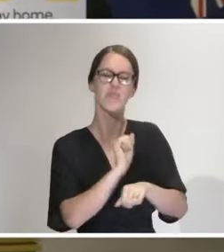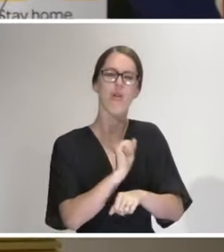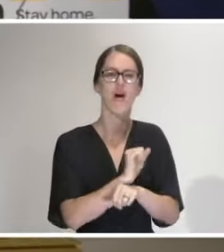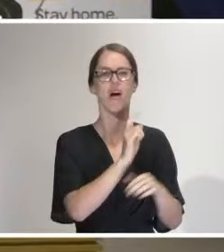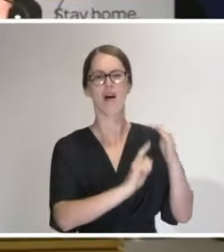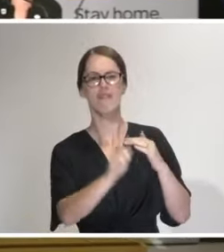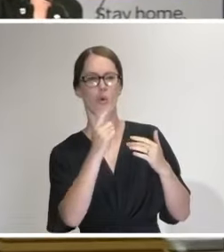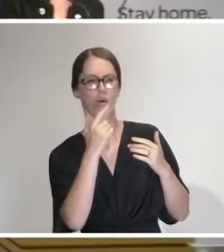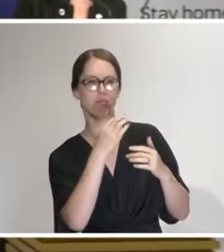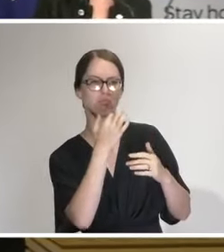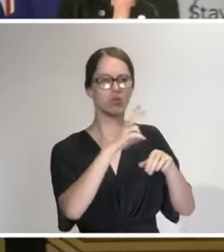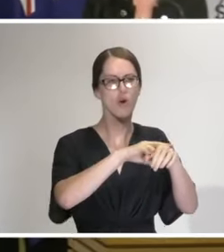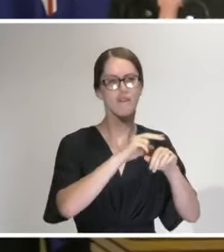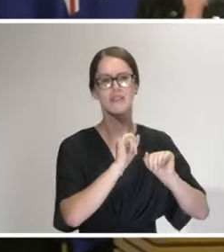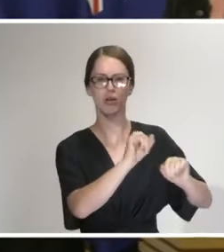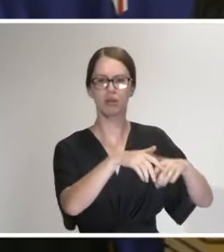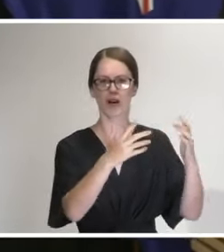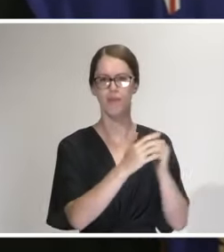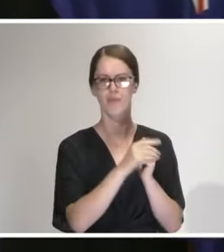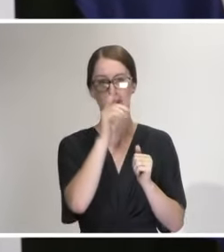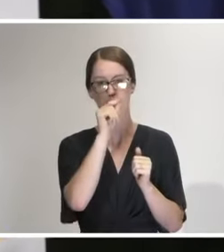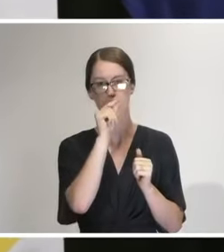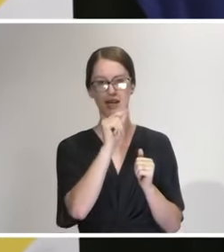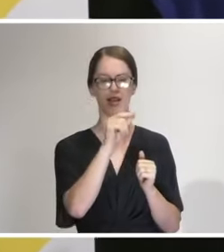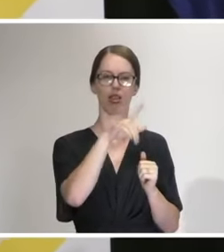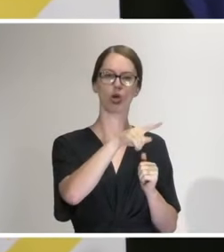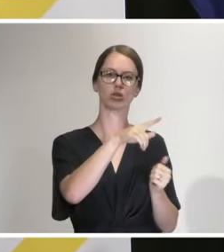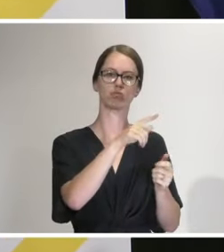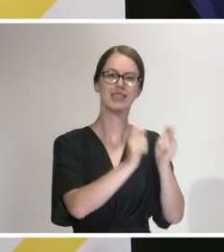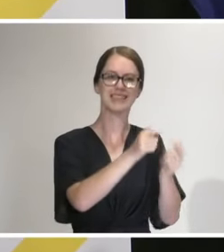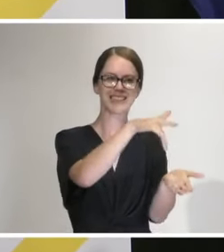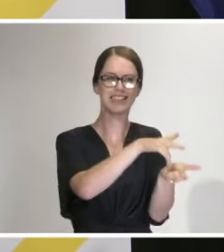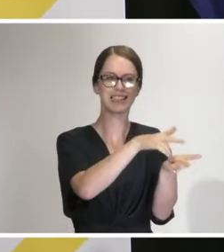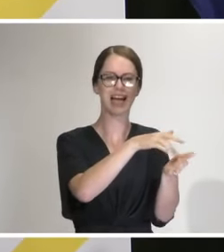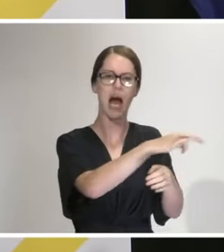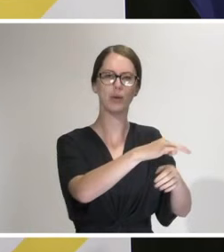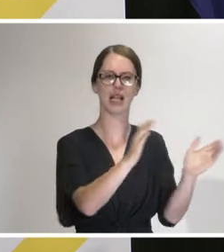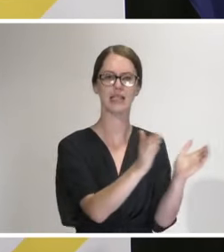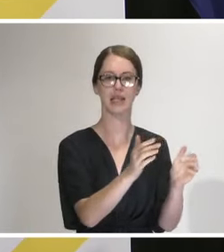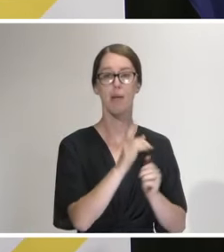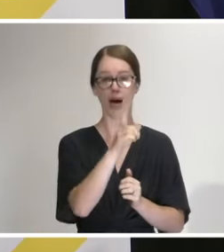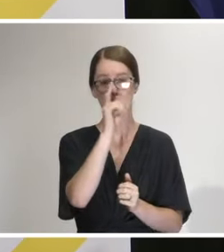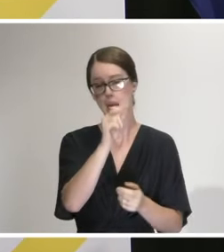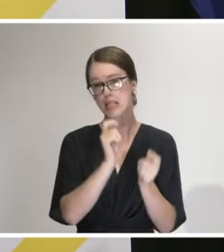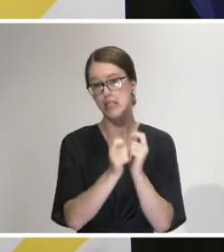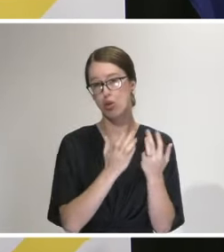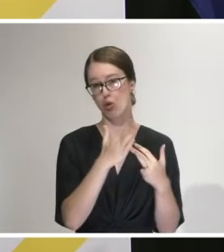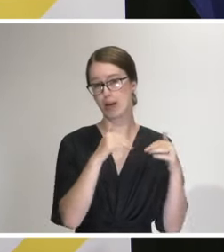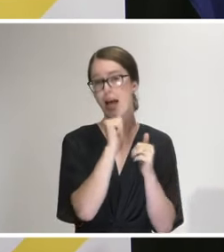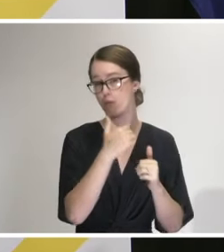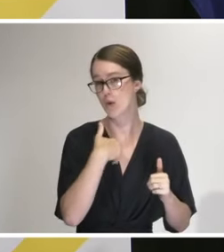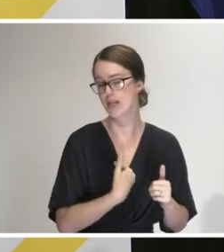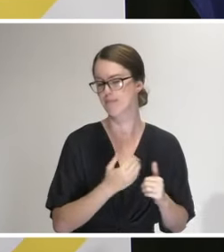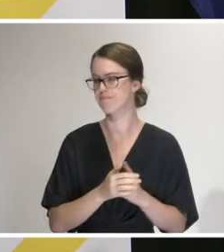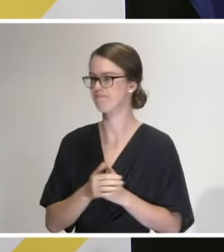weekend, but also there may be reduced hours for the CBACs, but still there is testing available anywhere and everywhere that it is required over the